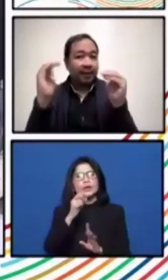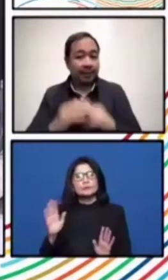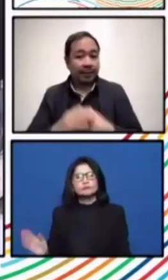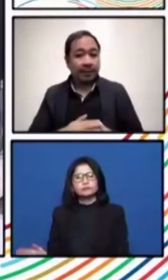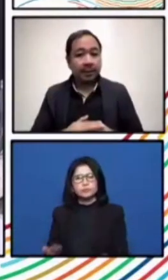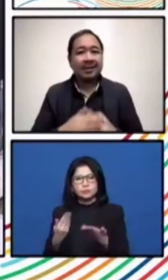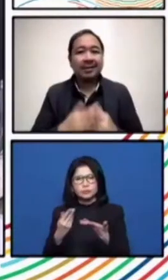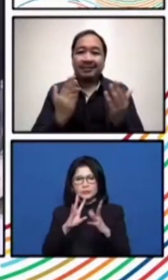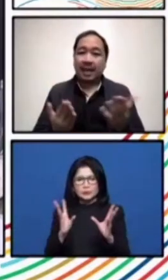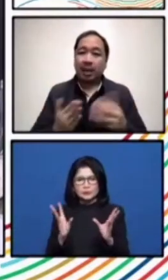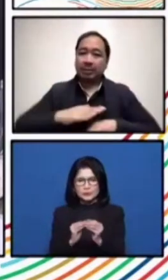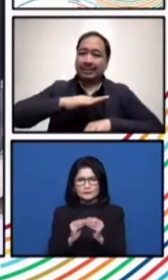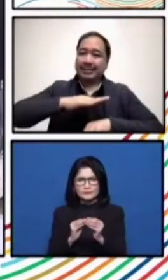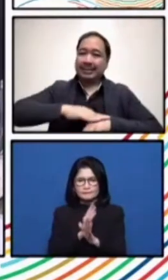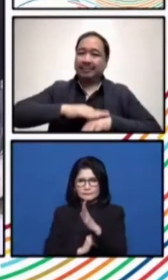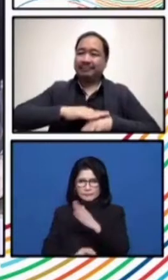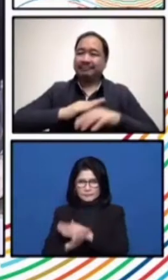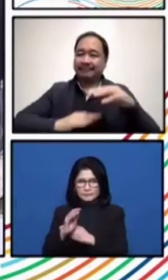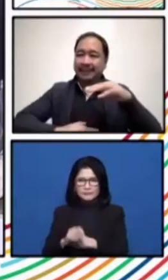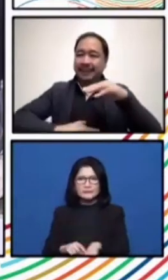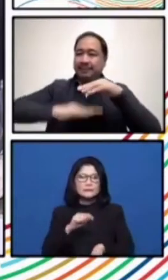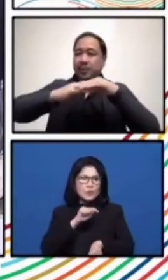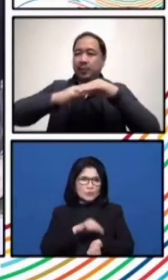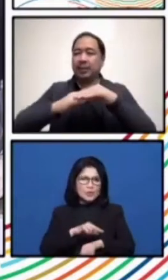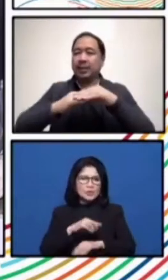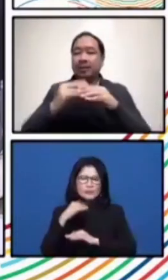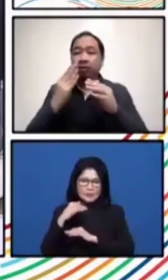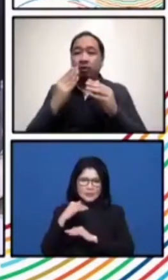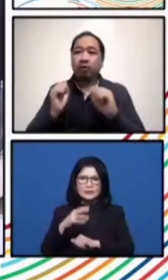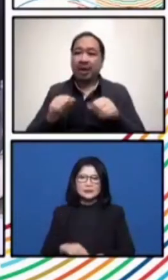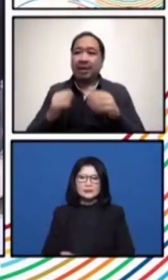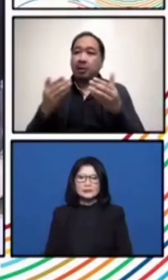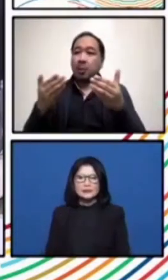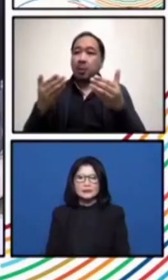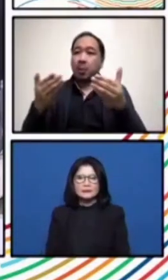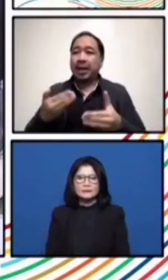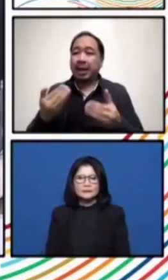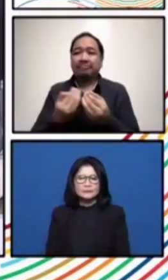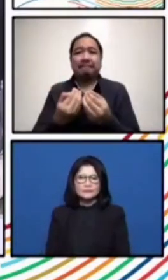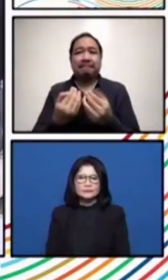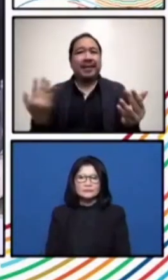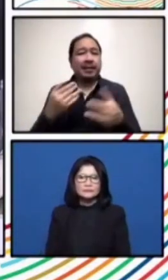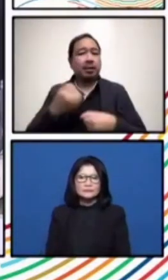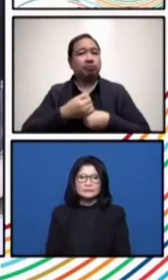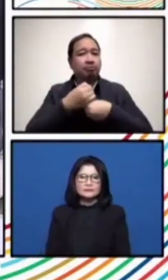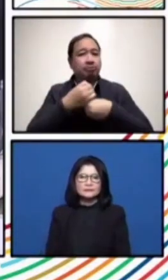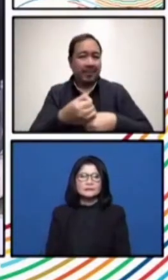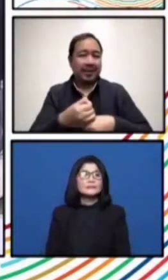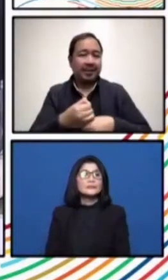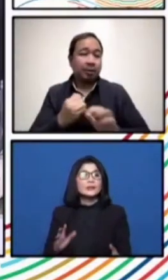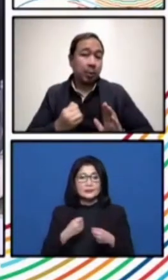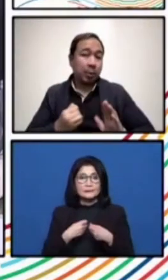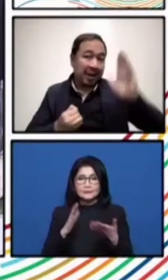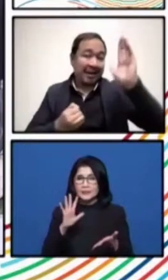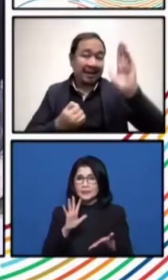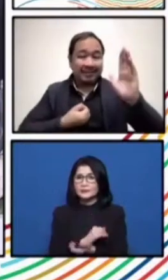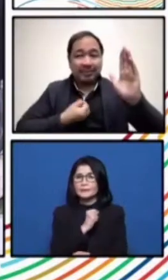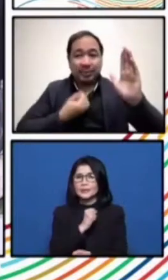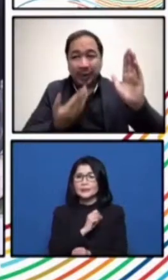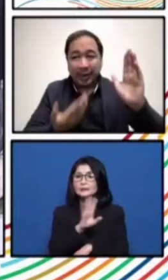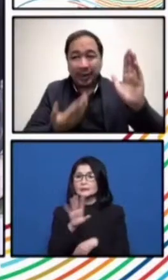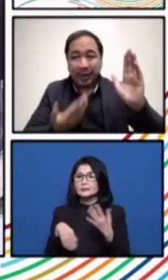and allowing as many delegates to speak as possible I request you to keep your intervention short